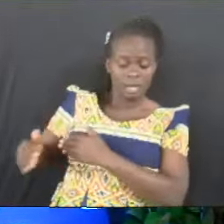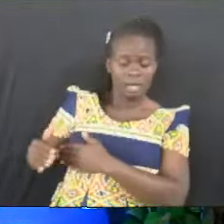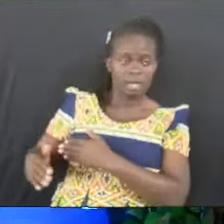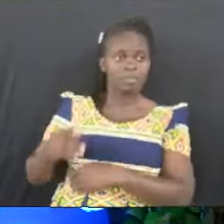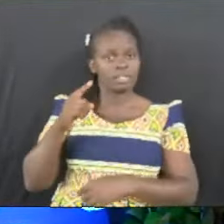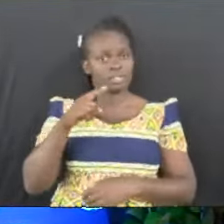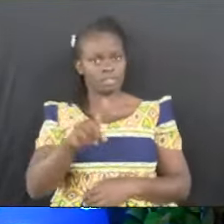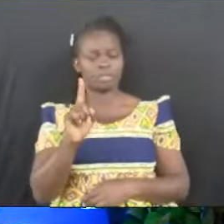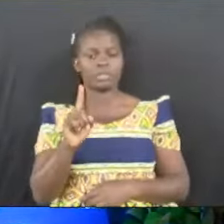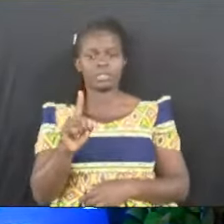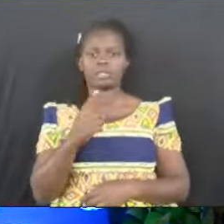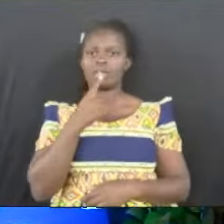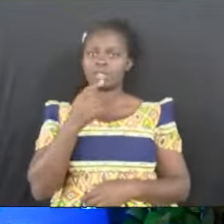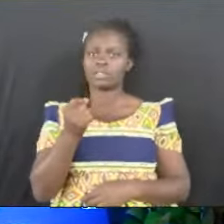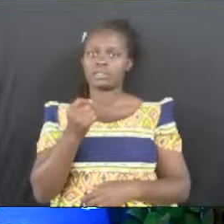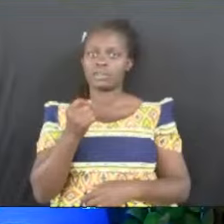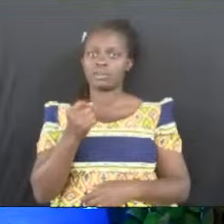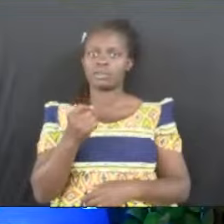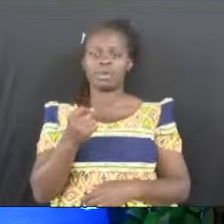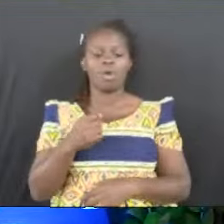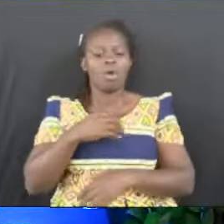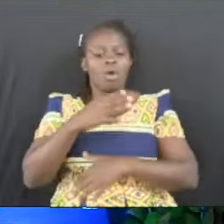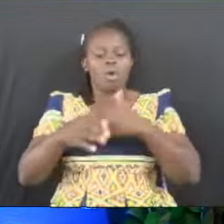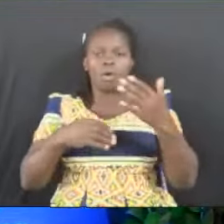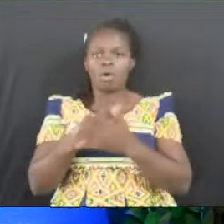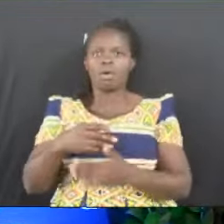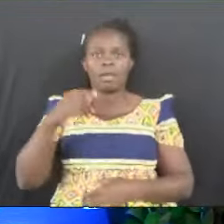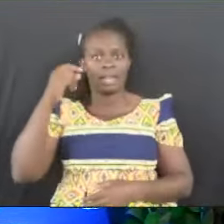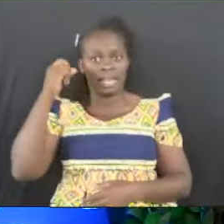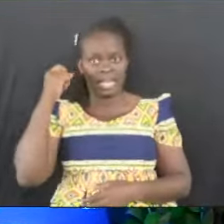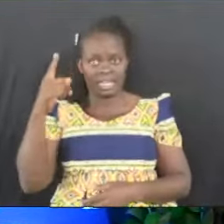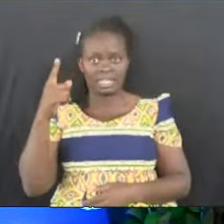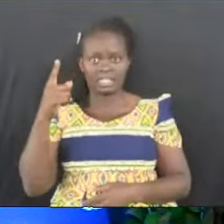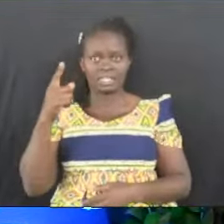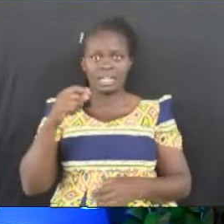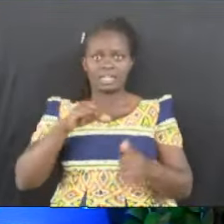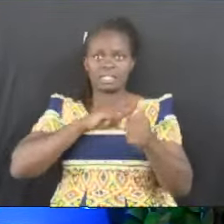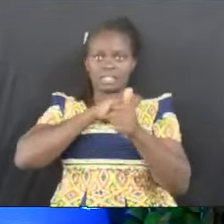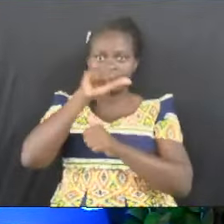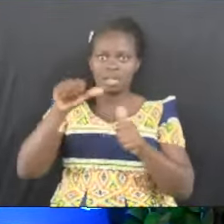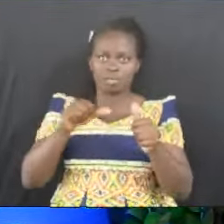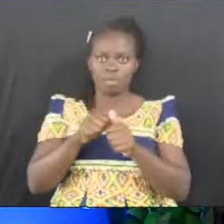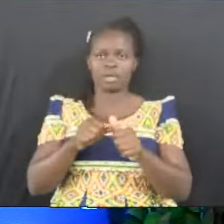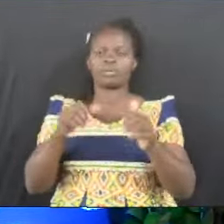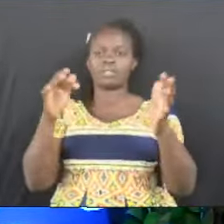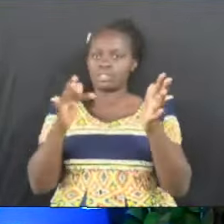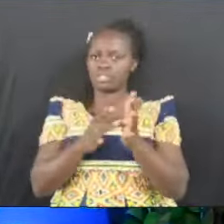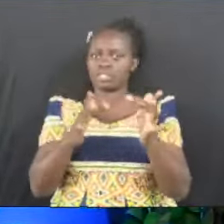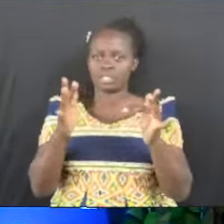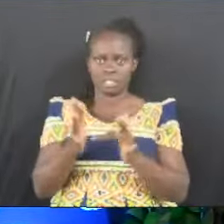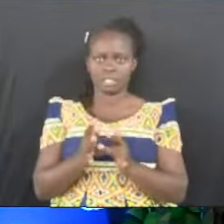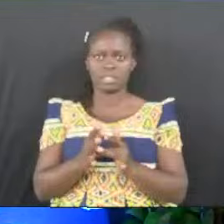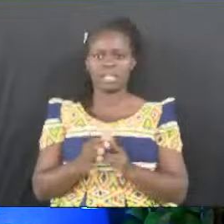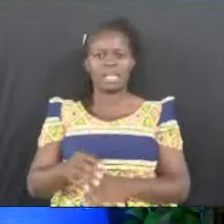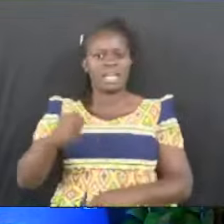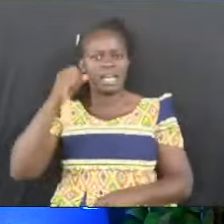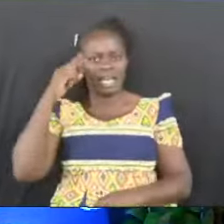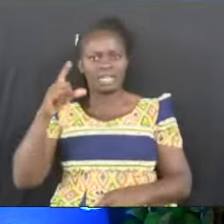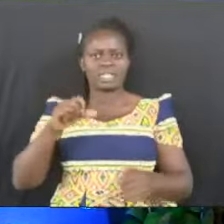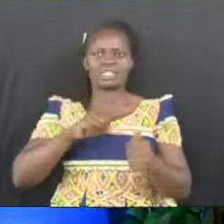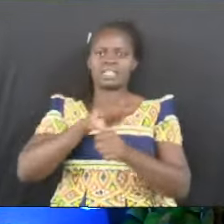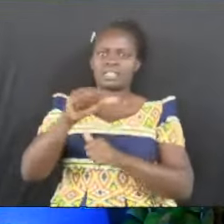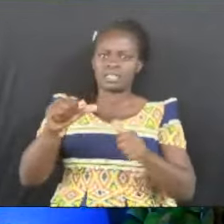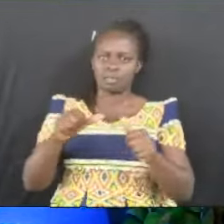not understand the gospel, because there is one gospel, and it is the good news of Jesus Christ,